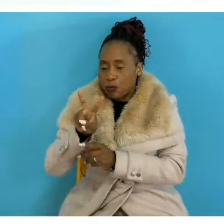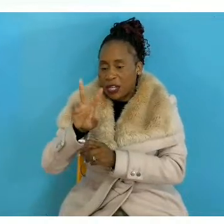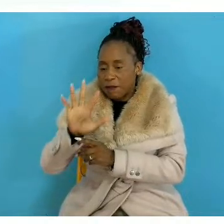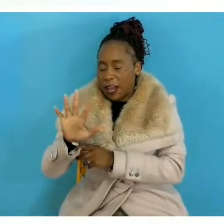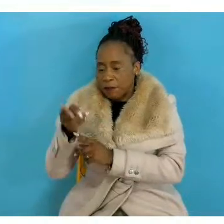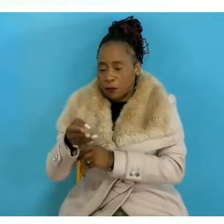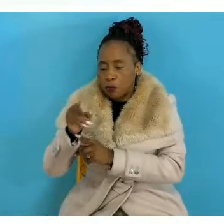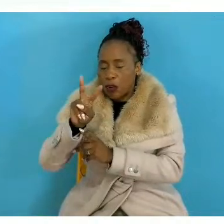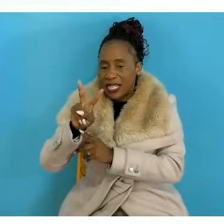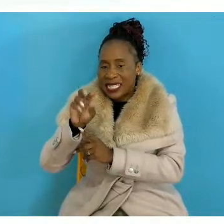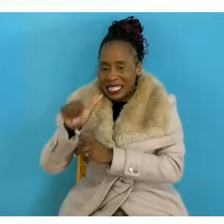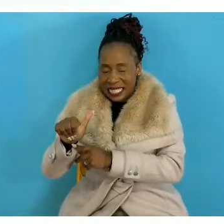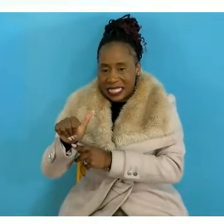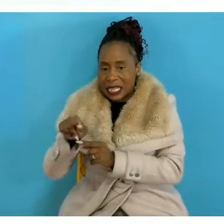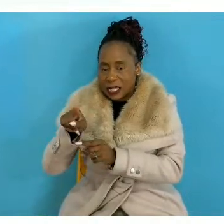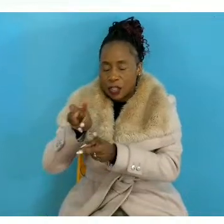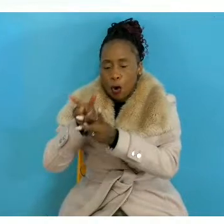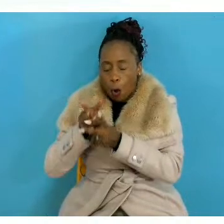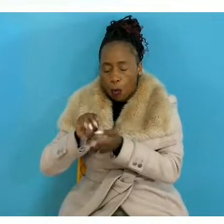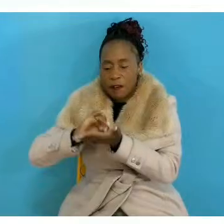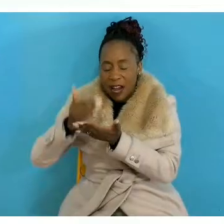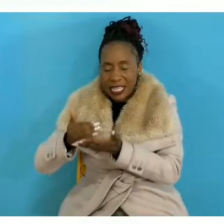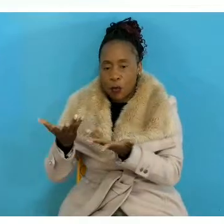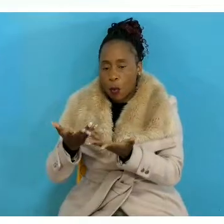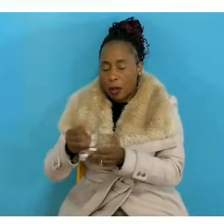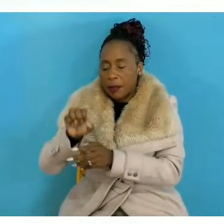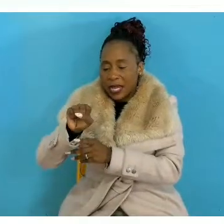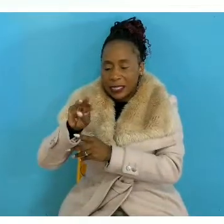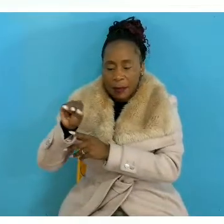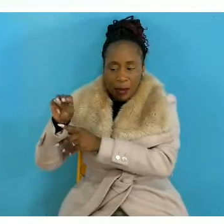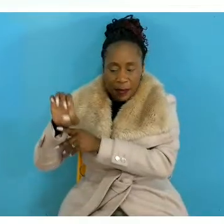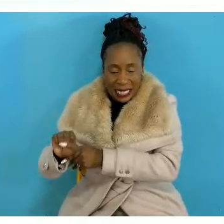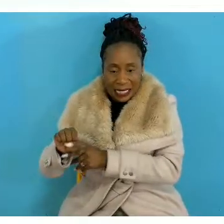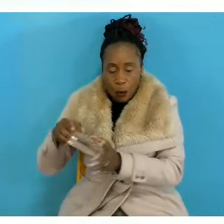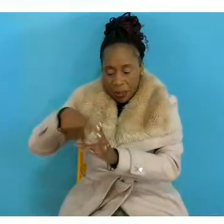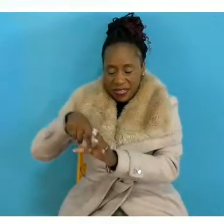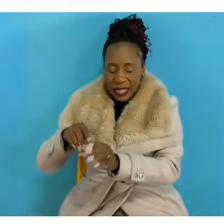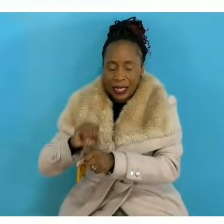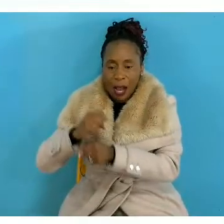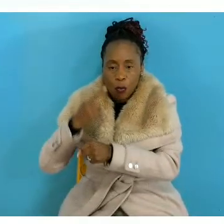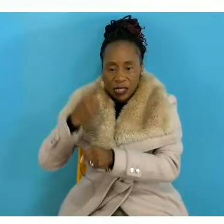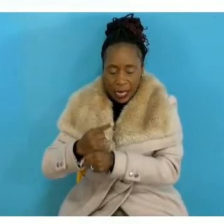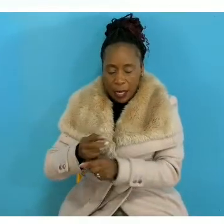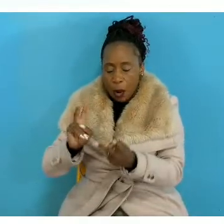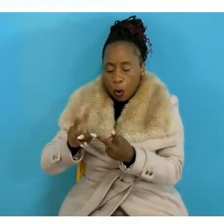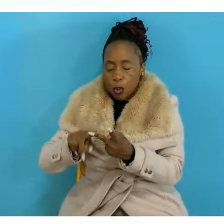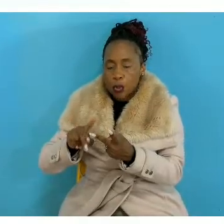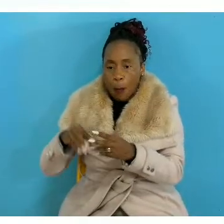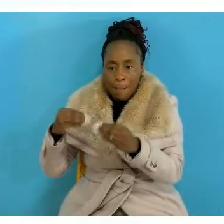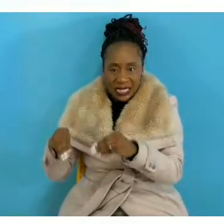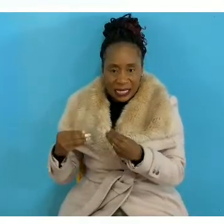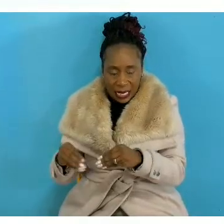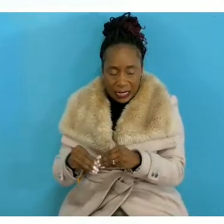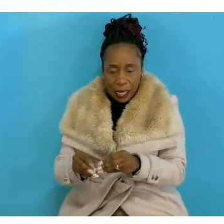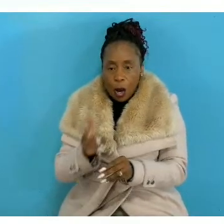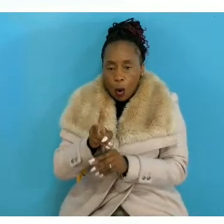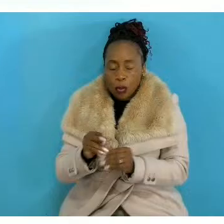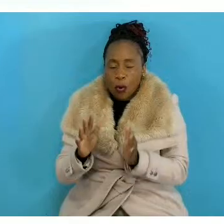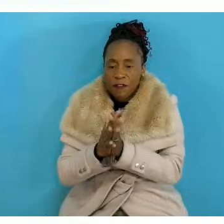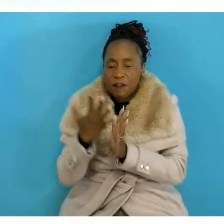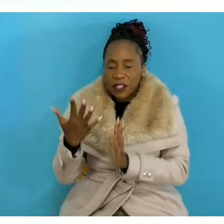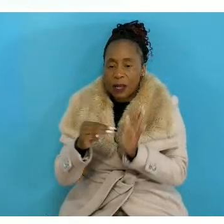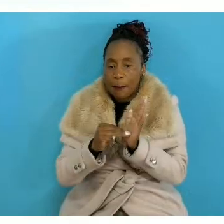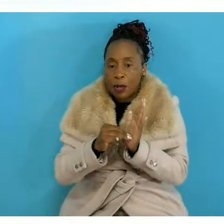This is loan funding to SMMEs within Gauteng province, and also business. And also we have 15